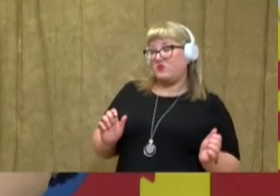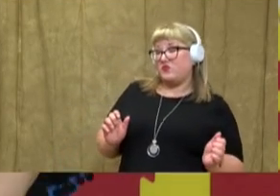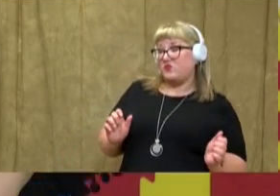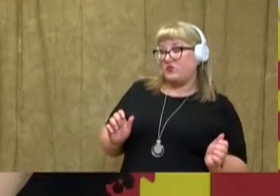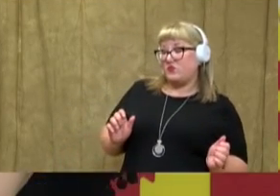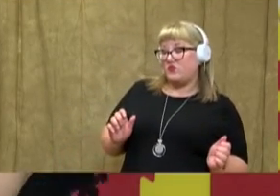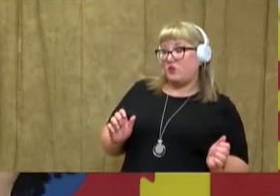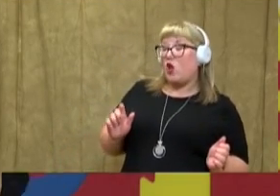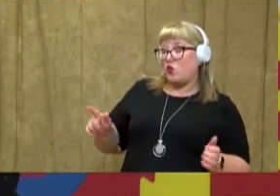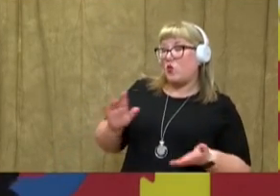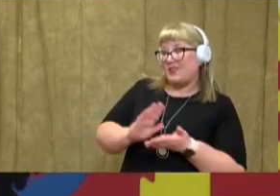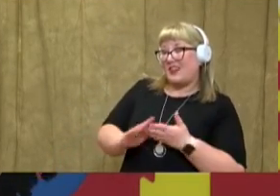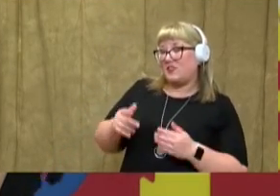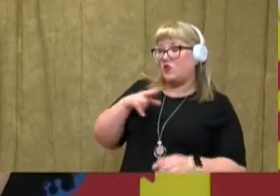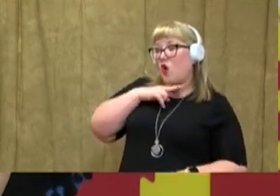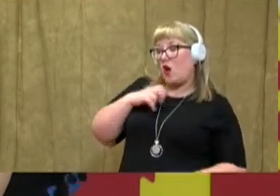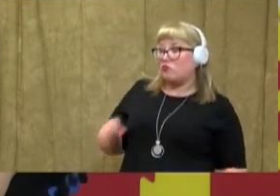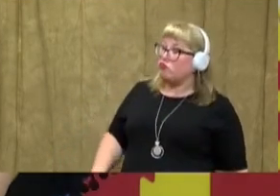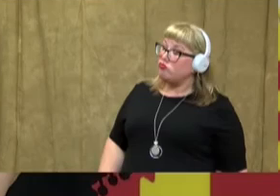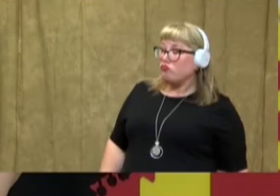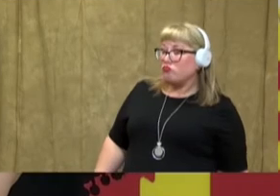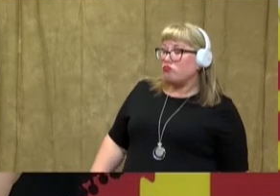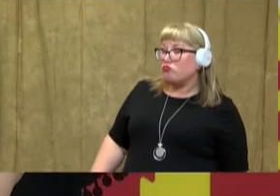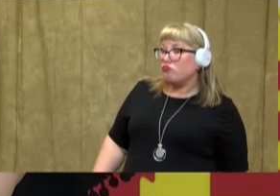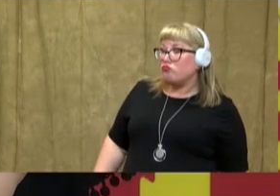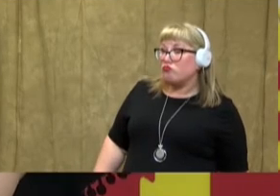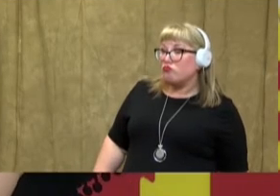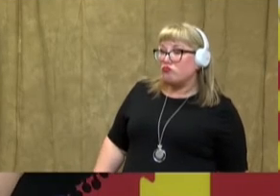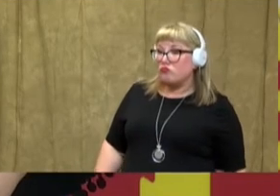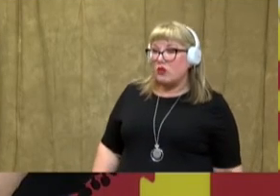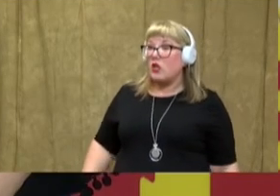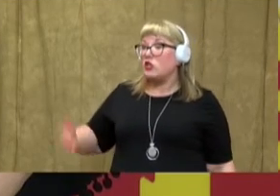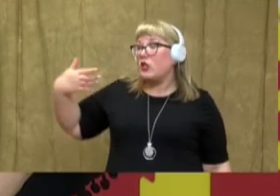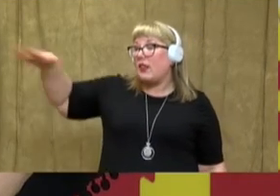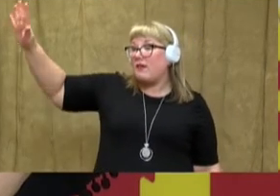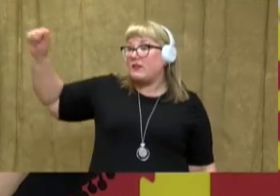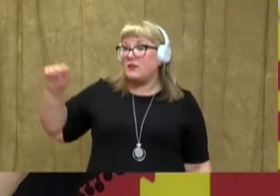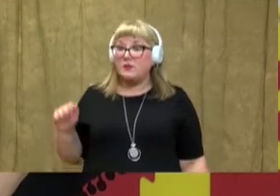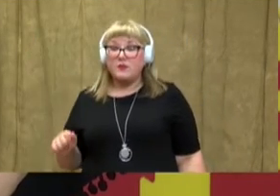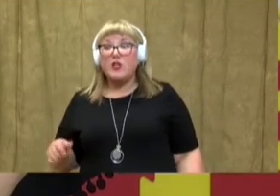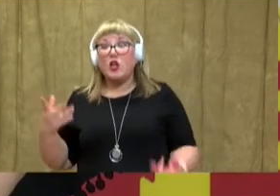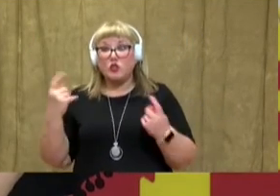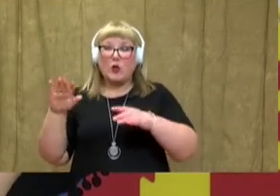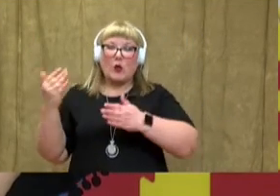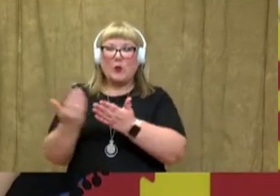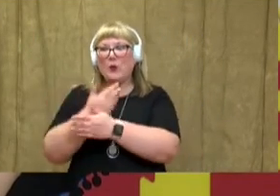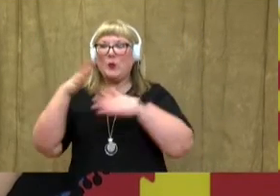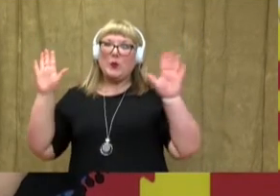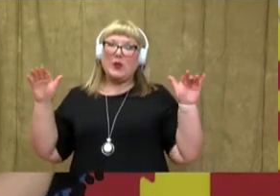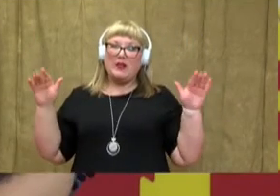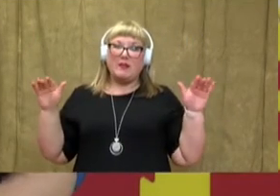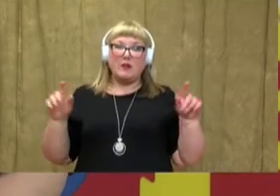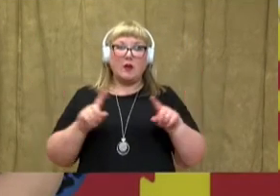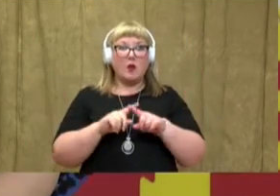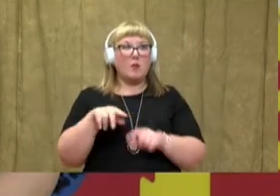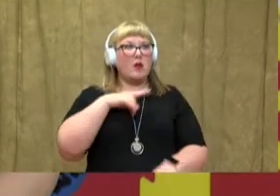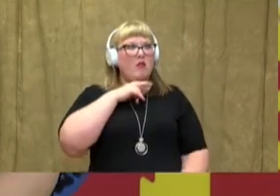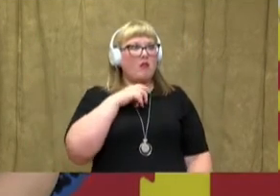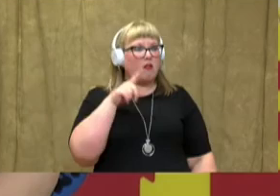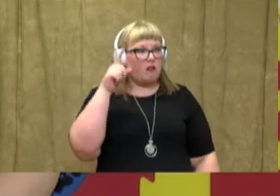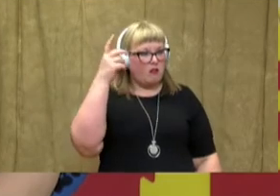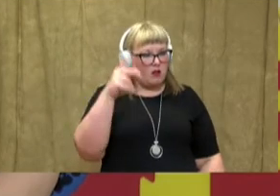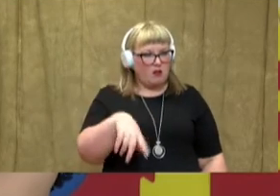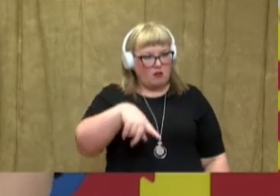You're a very handsome frog, the butterfly said, as she flew off to try her new wings. But the frog was